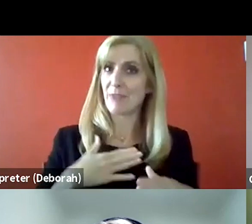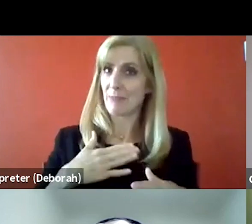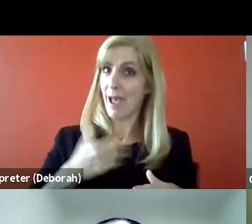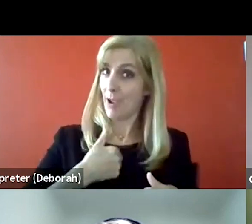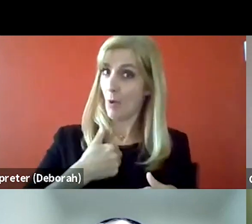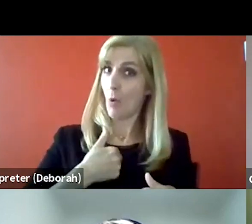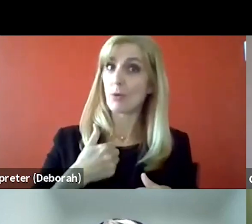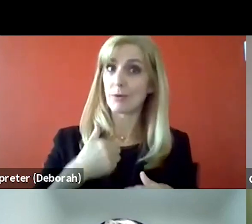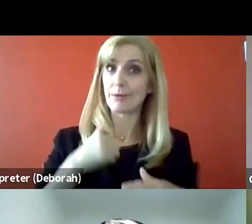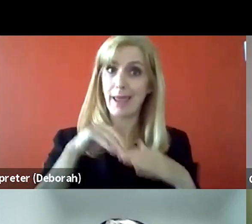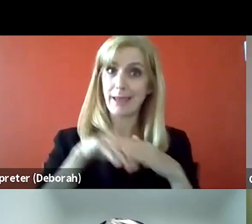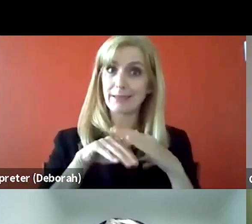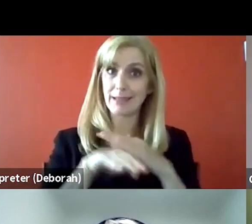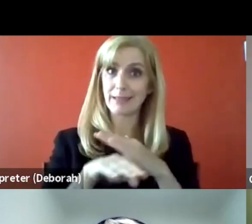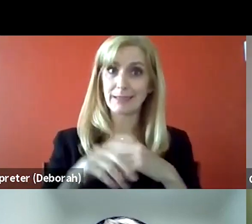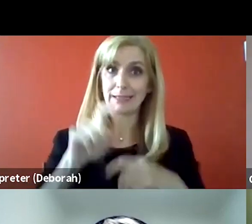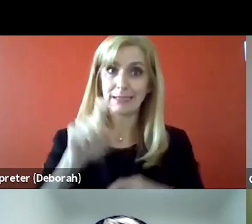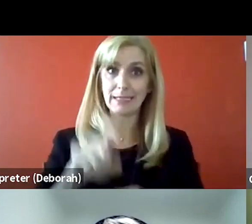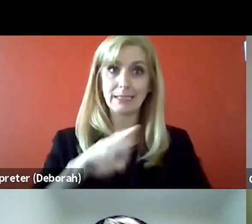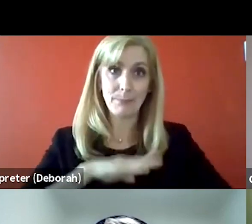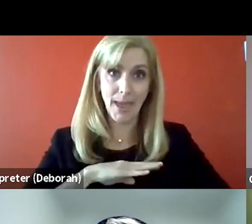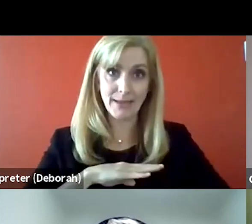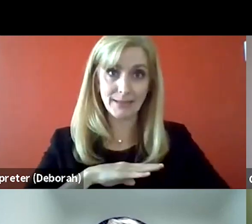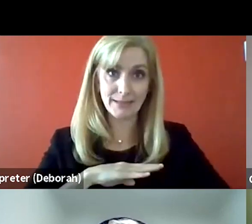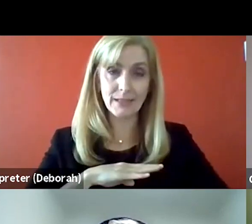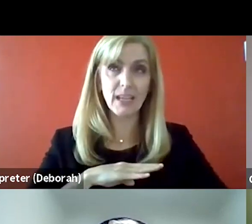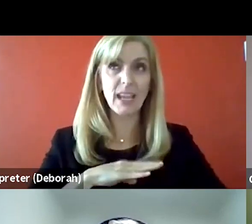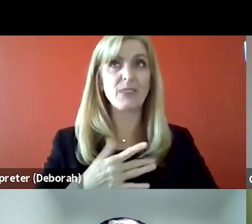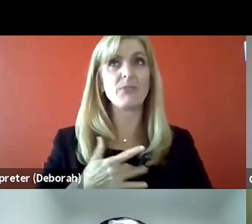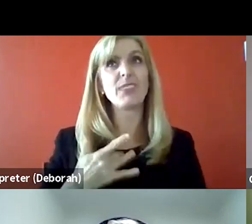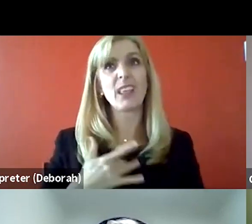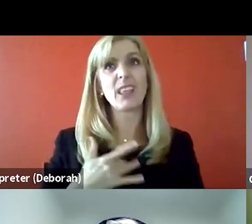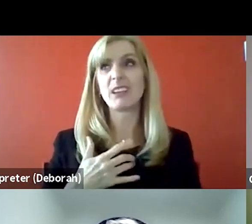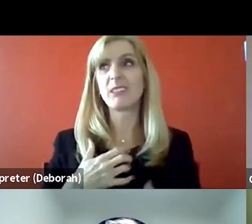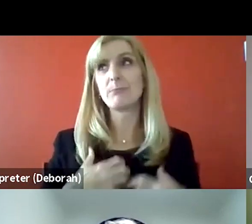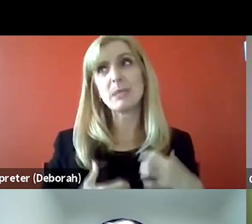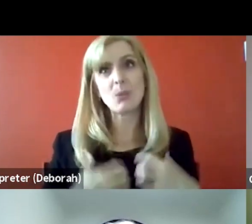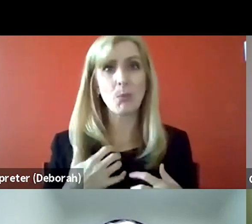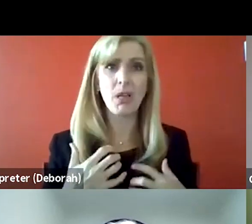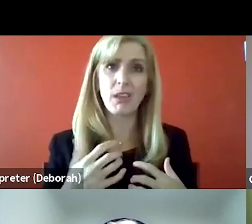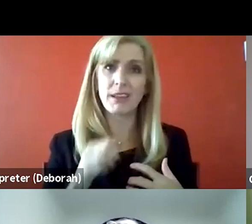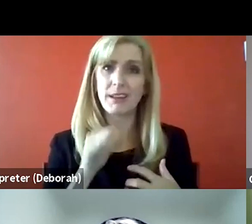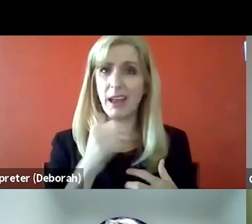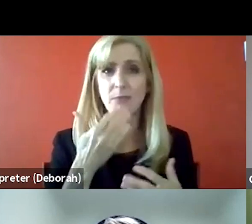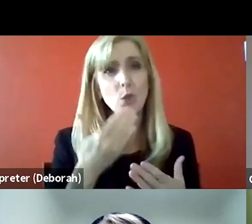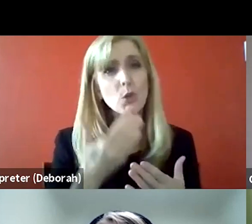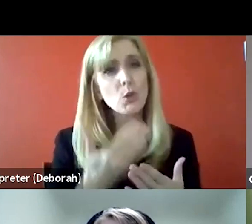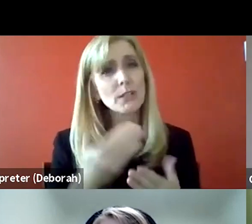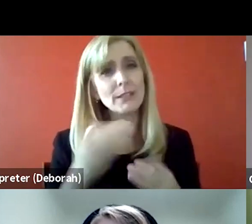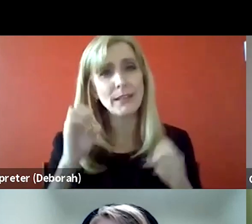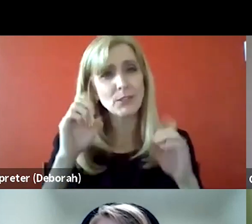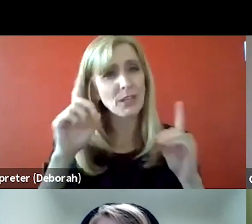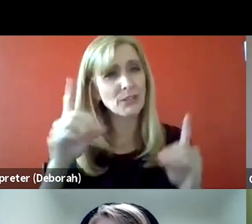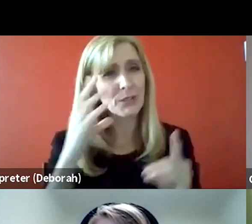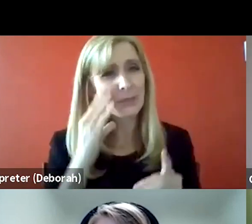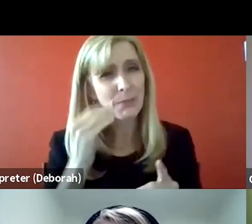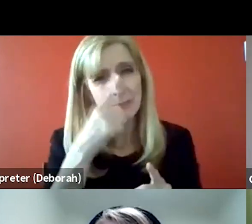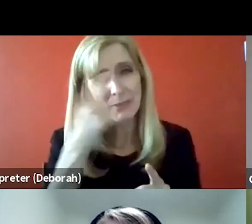a student and being pretty miserable and having pretty poor educational outcomes as a consequence of